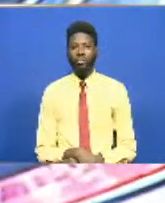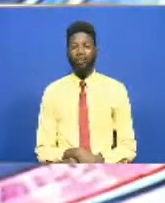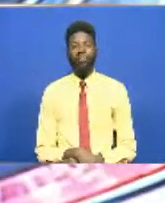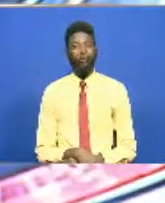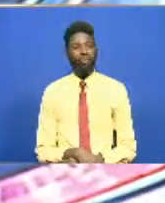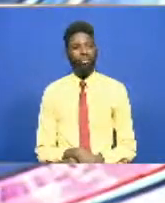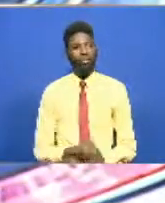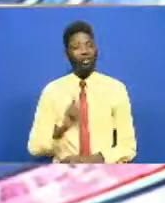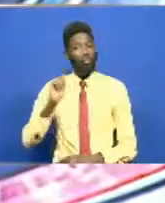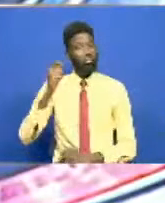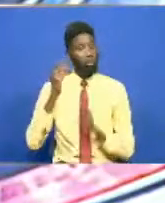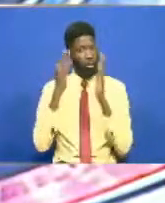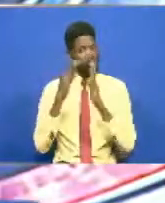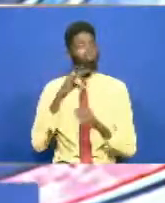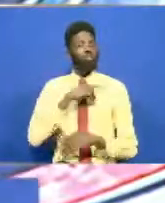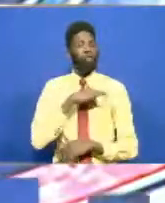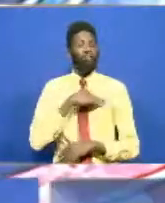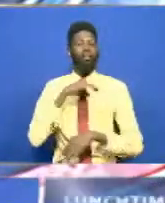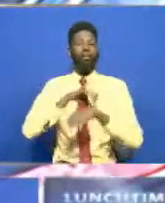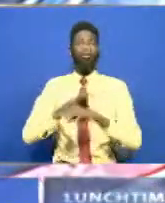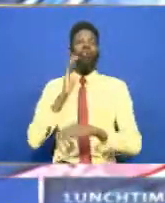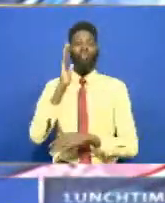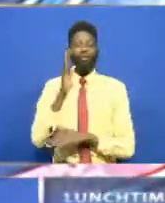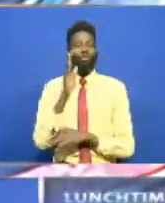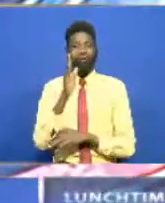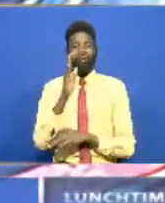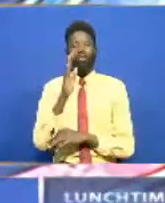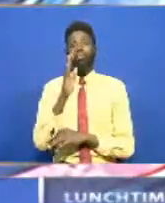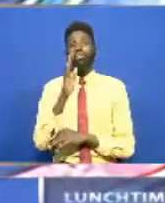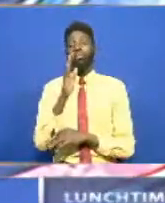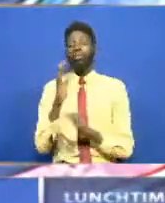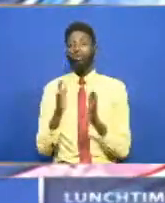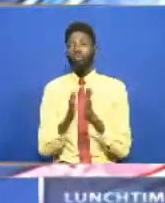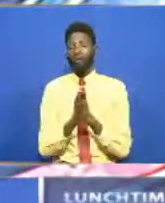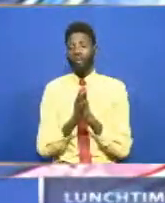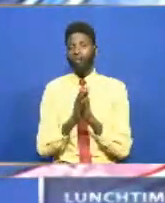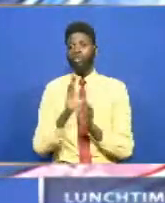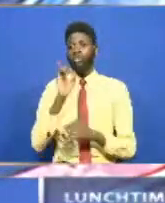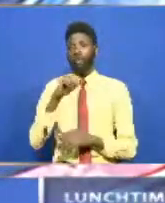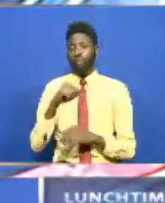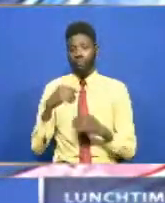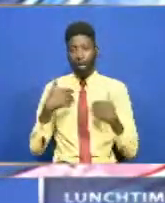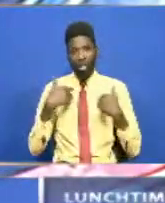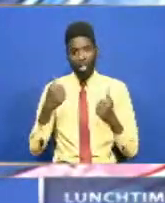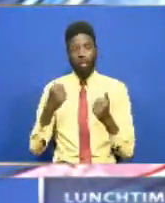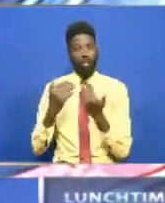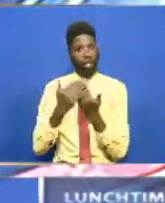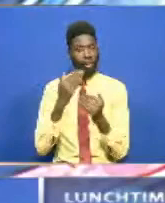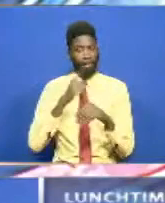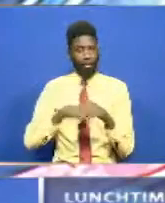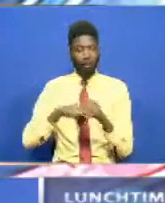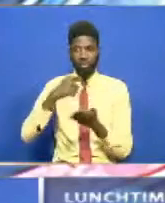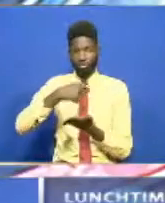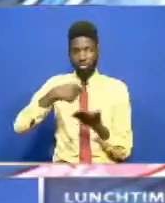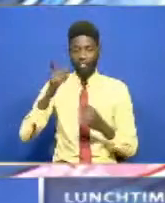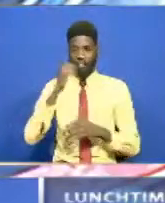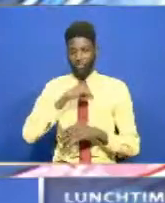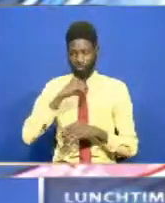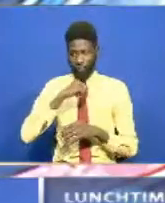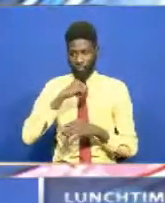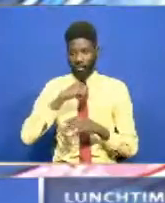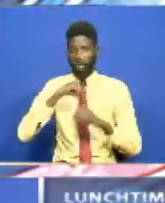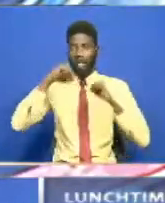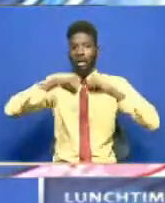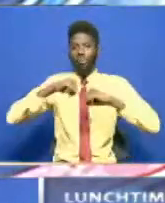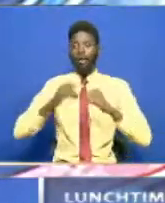And Kenyans are set to benefit from affordable automated healthcare after the signing of a framework that will see more citizens